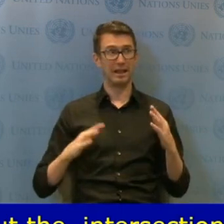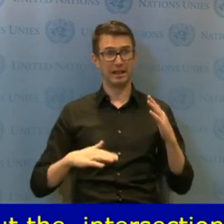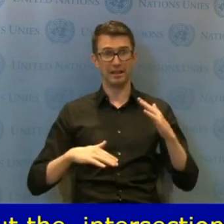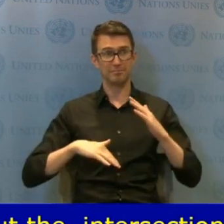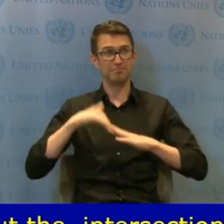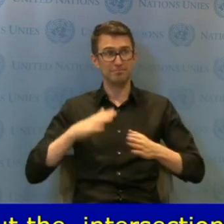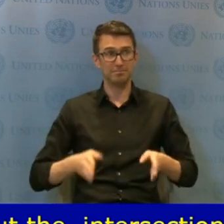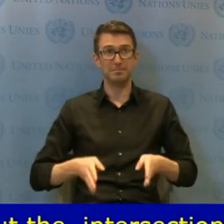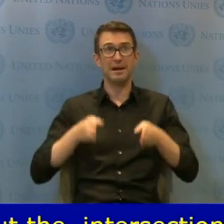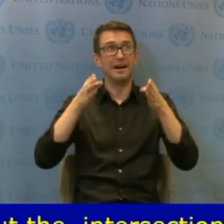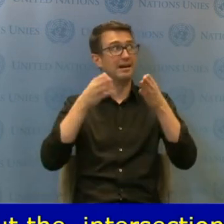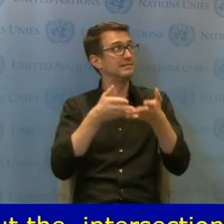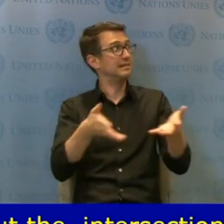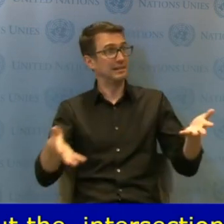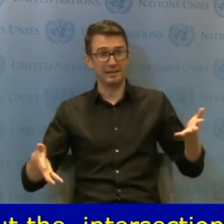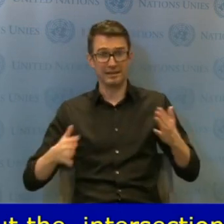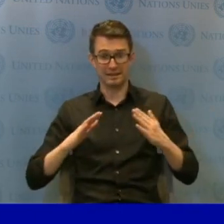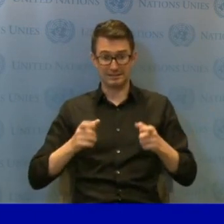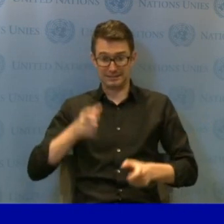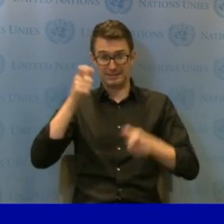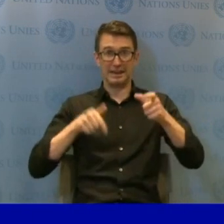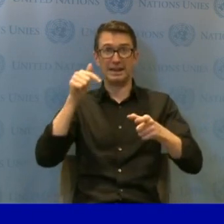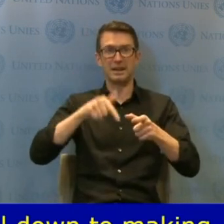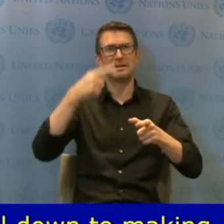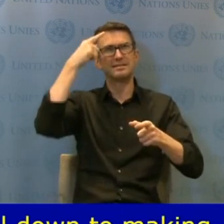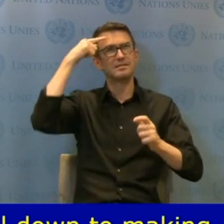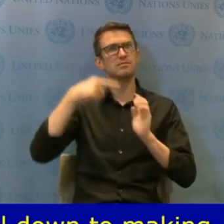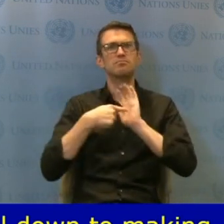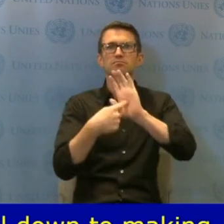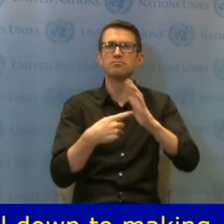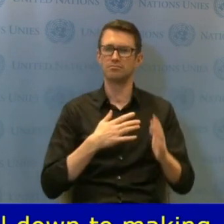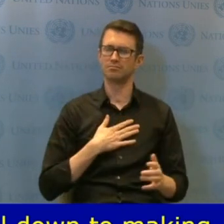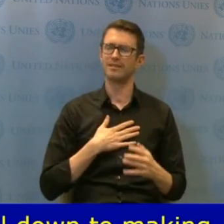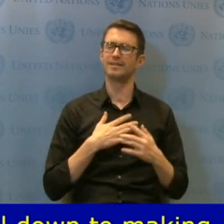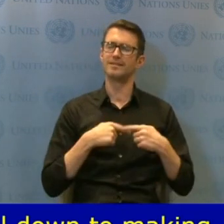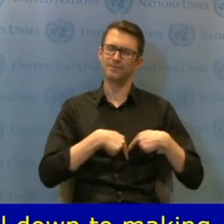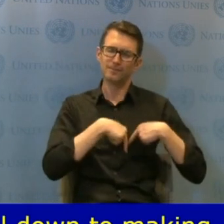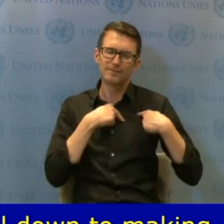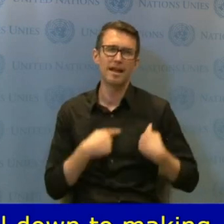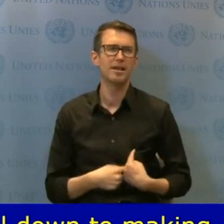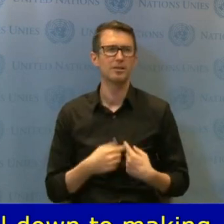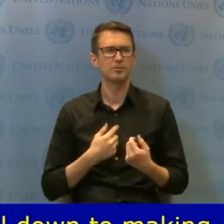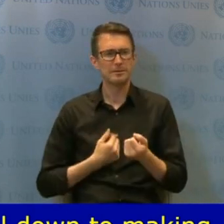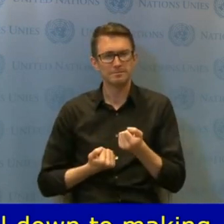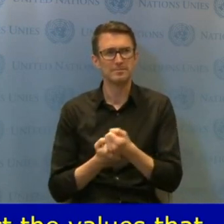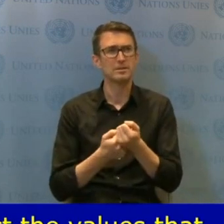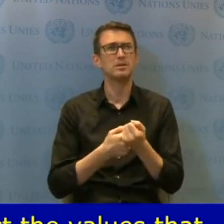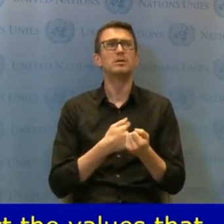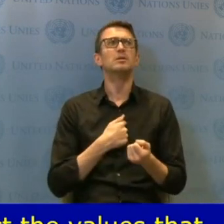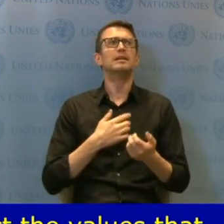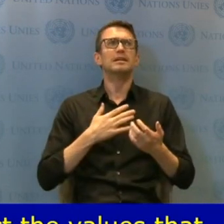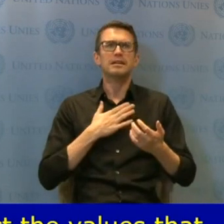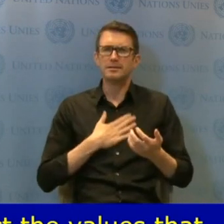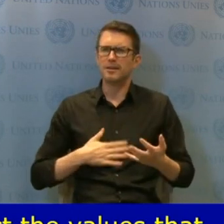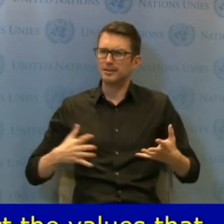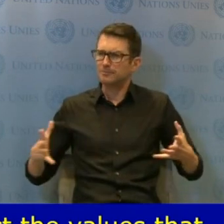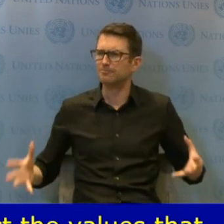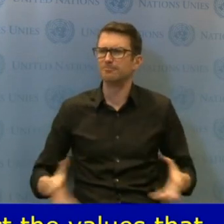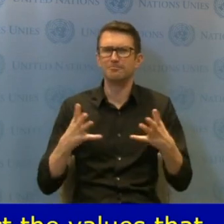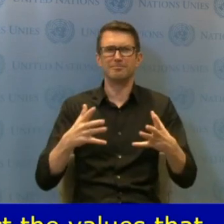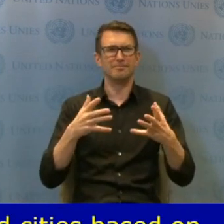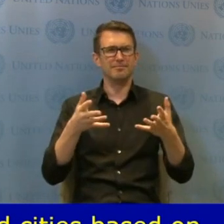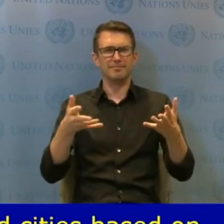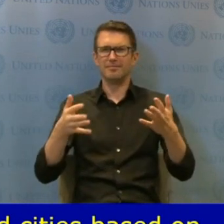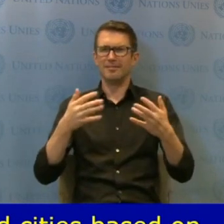we build cities based on those values that we have. Our values become tangible, become